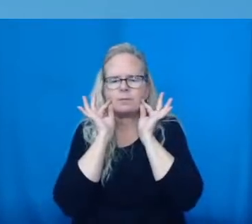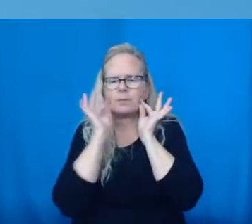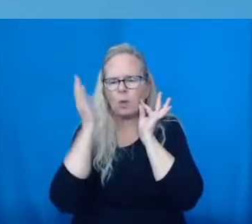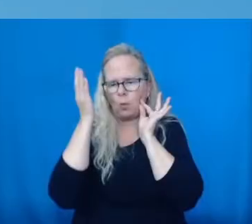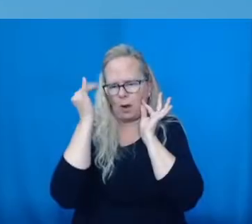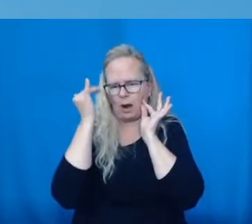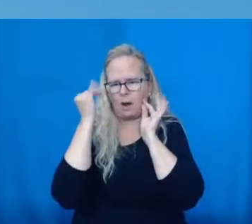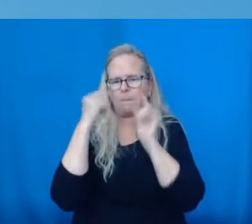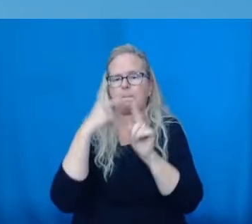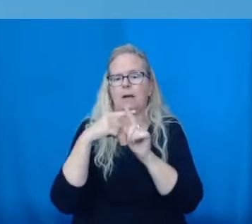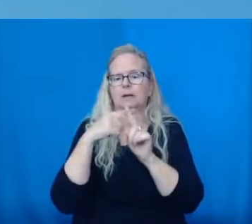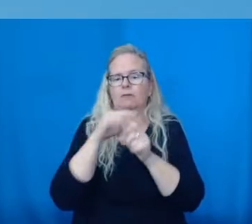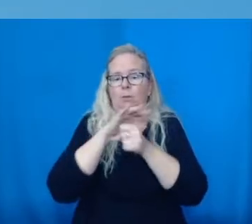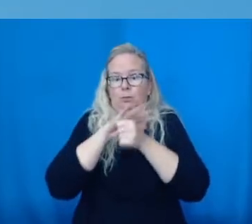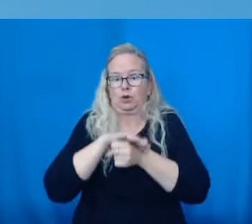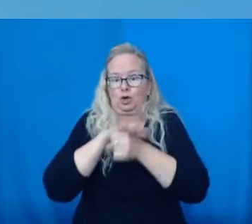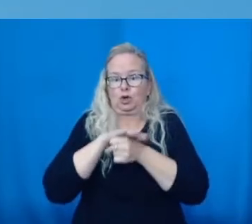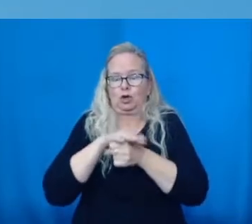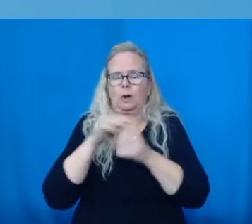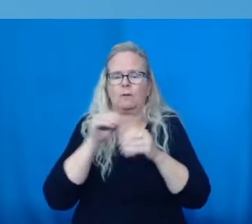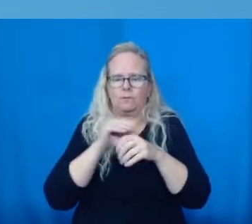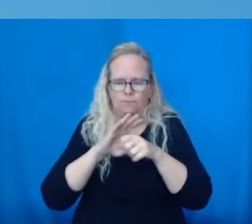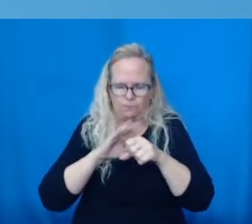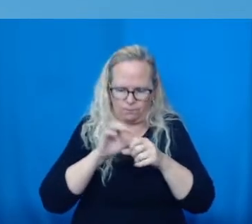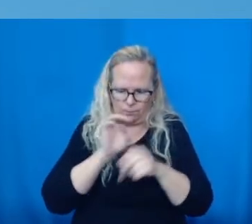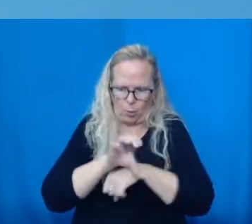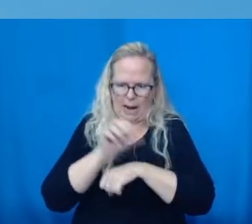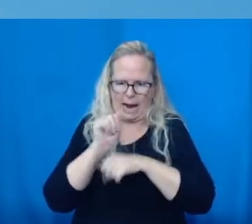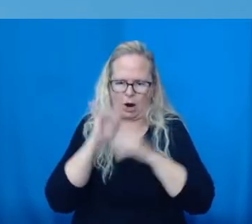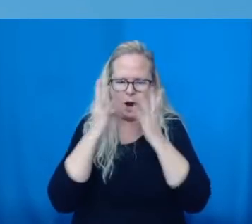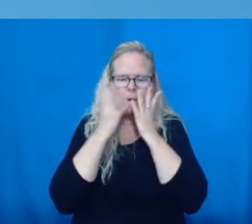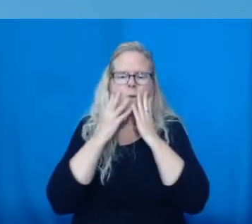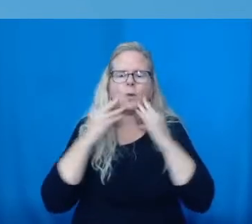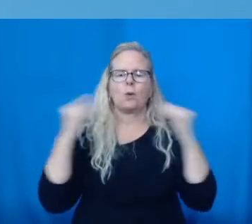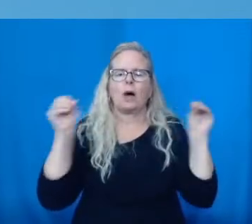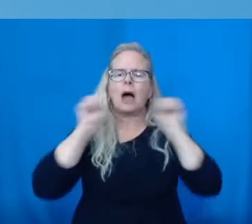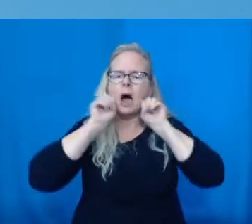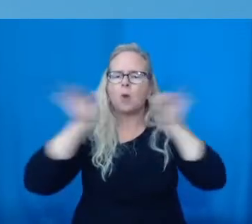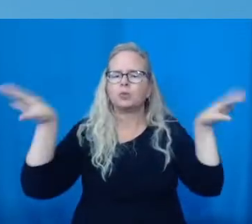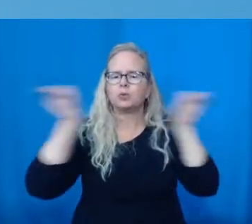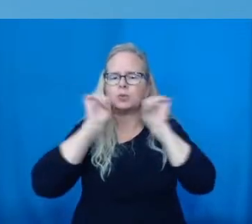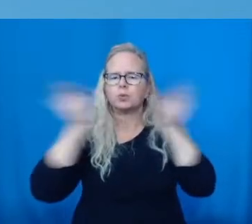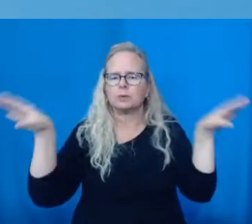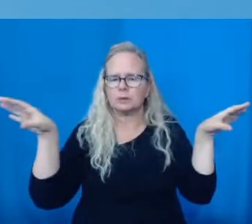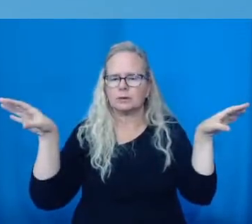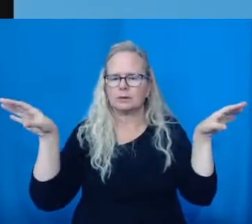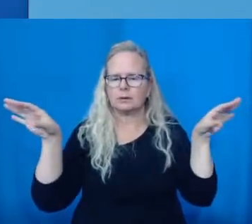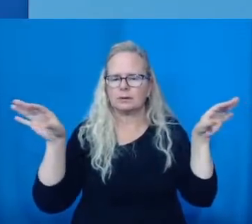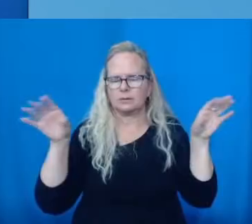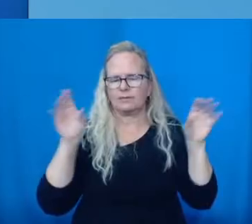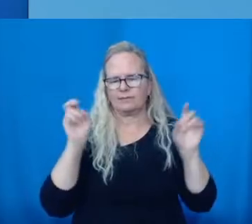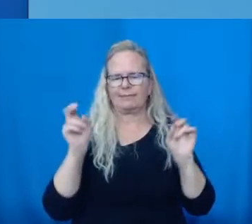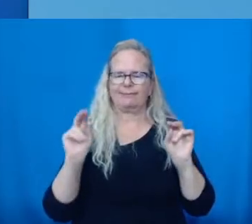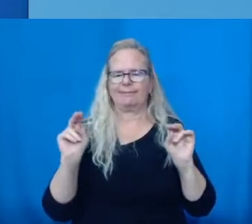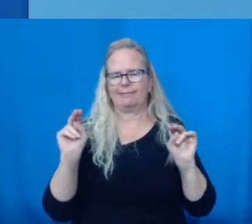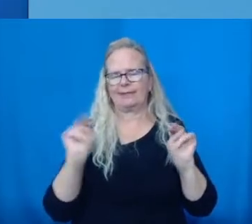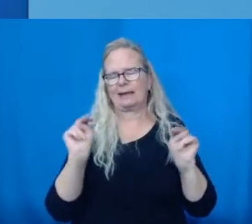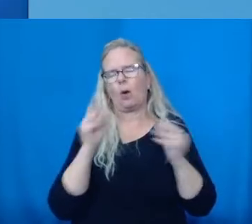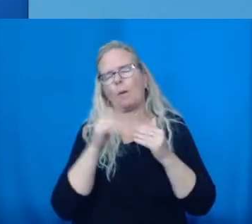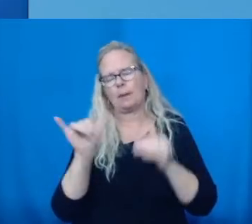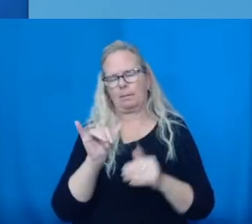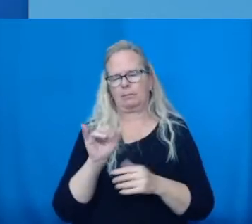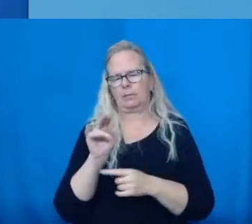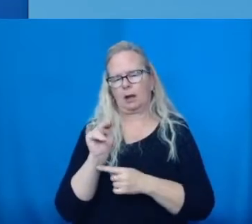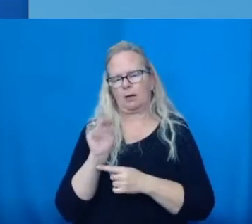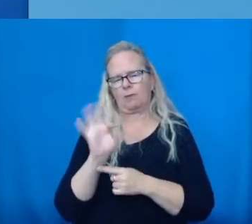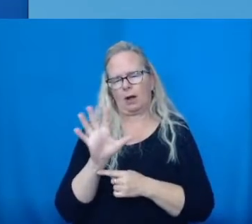like the N95. That's me. Thank you very much for letting me share my information with you. No, thank you